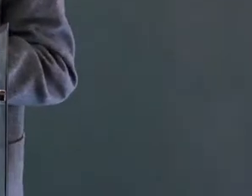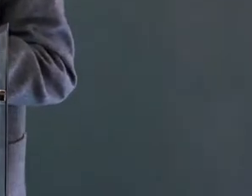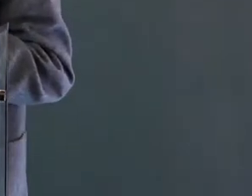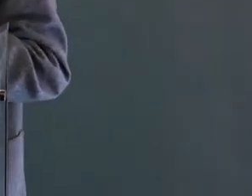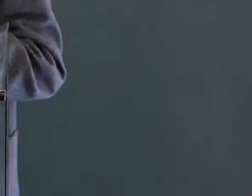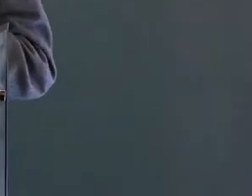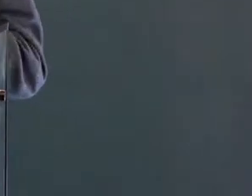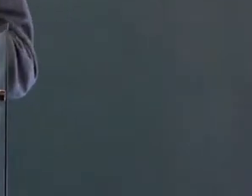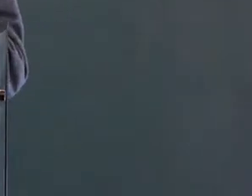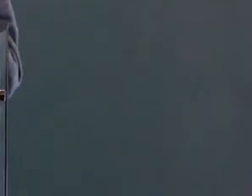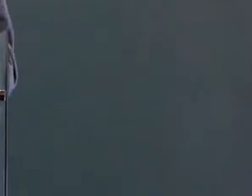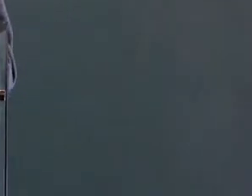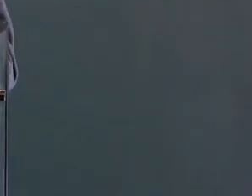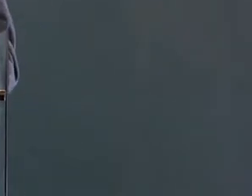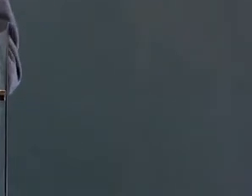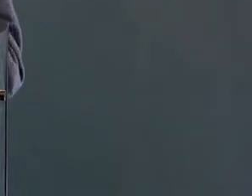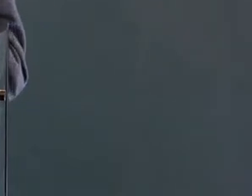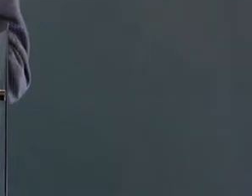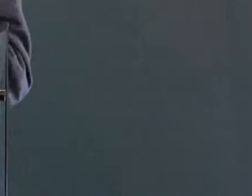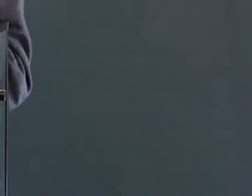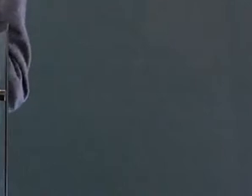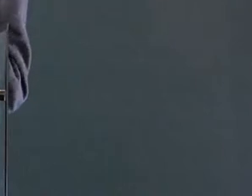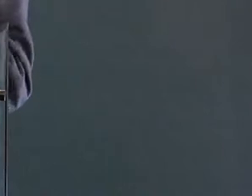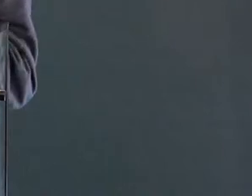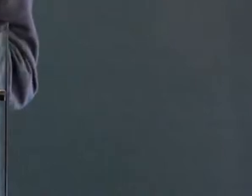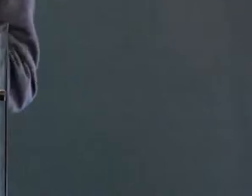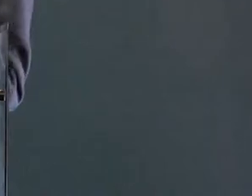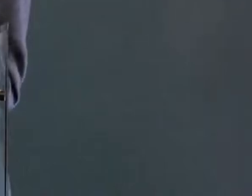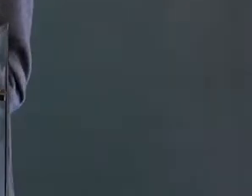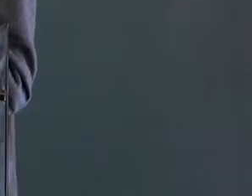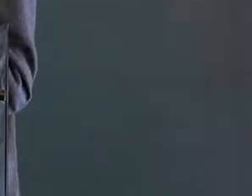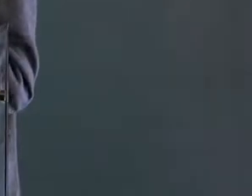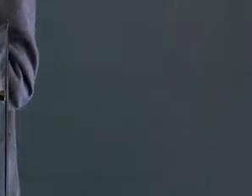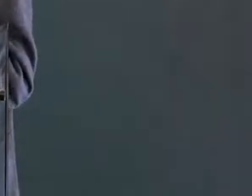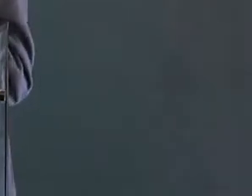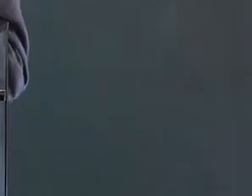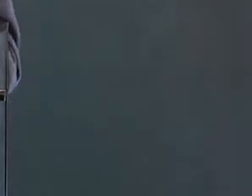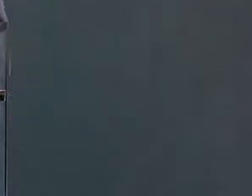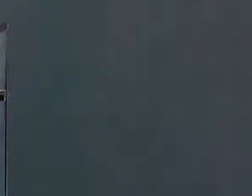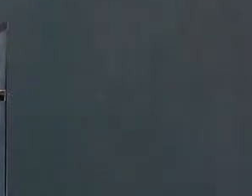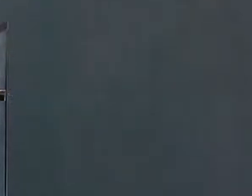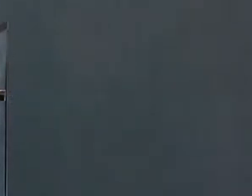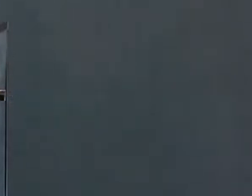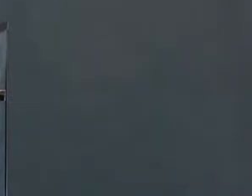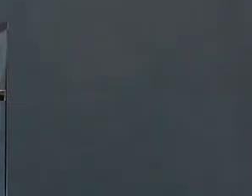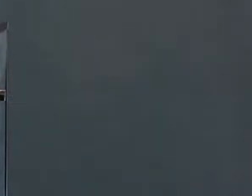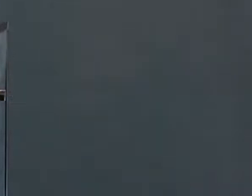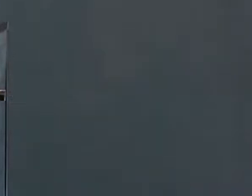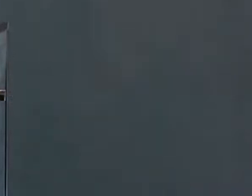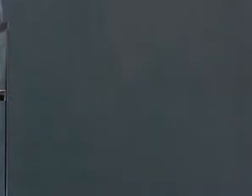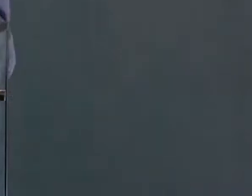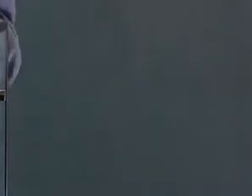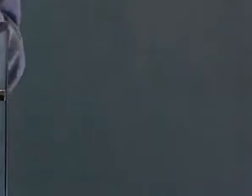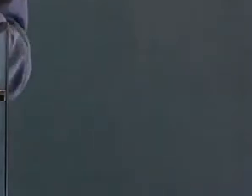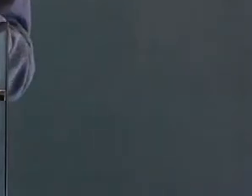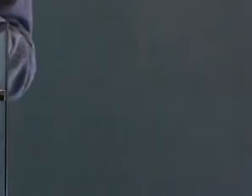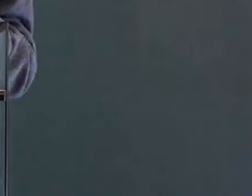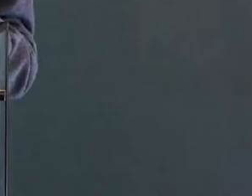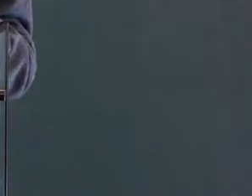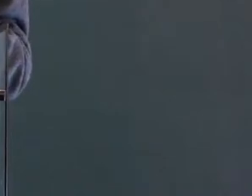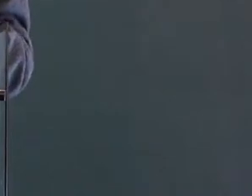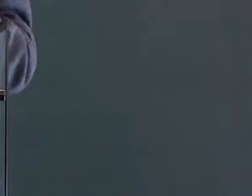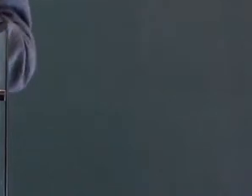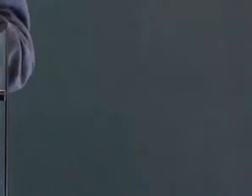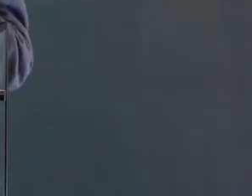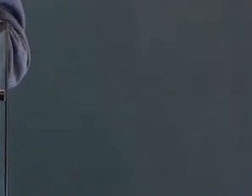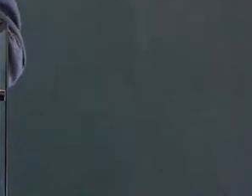I just happened to be reading a book last week. It's called Brainscapes. And I want to recommend this book to you. This is by a neuroscientist